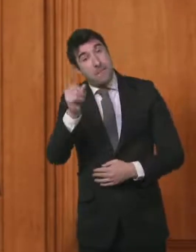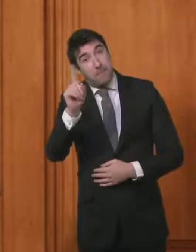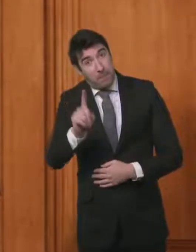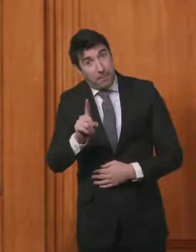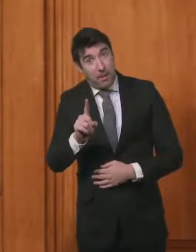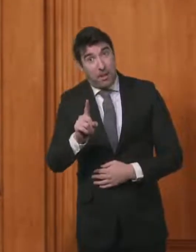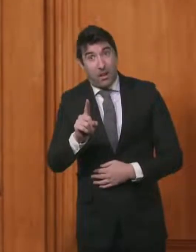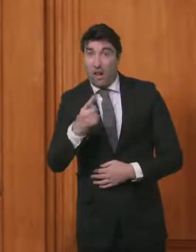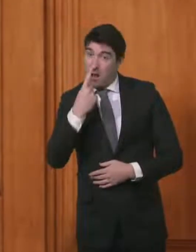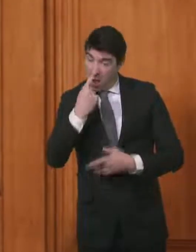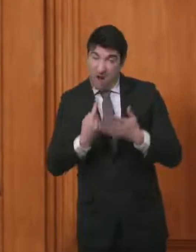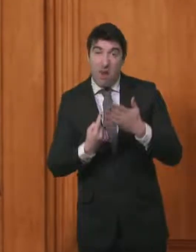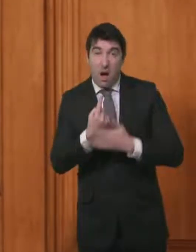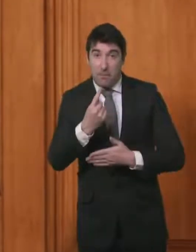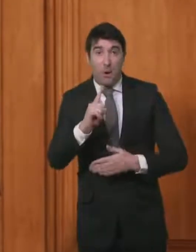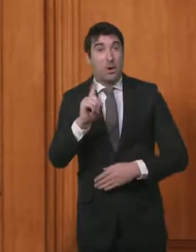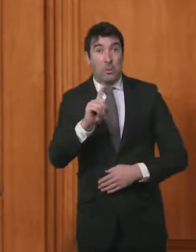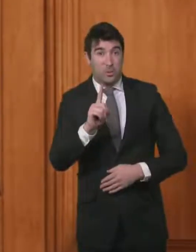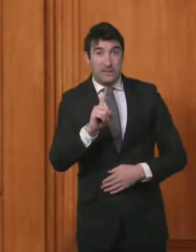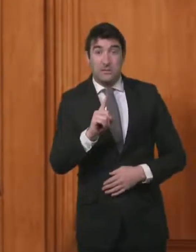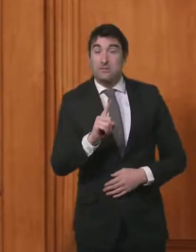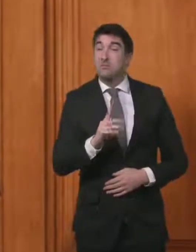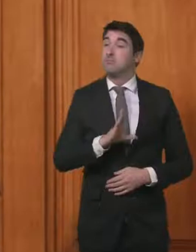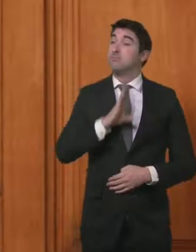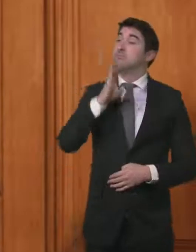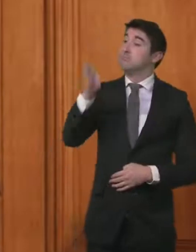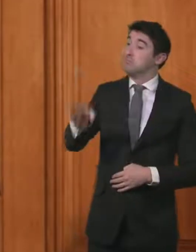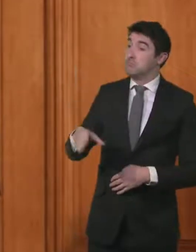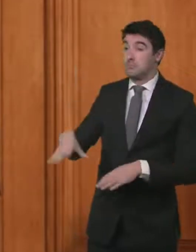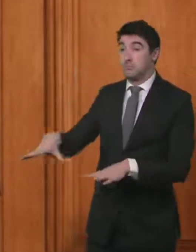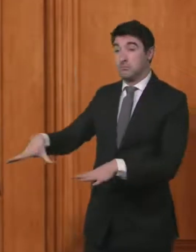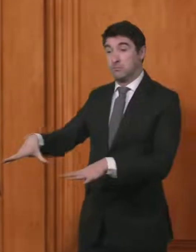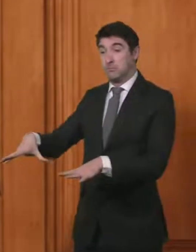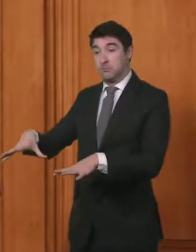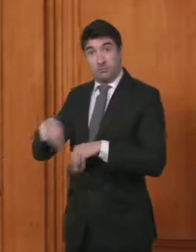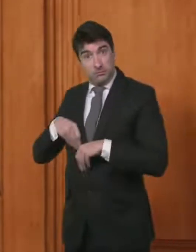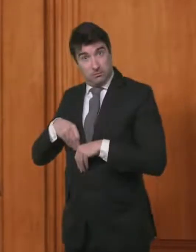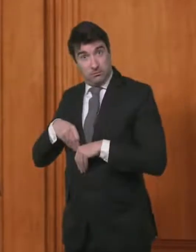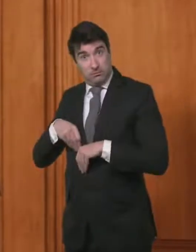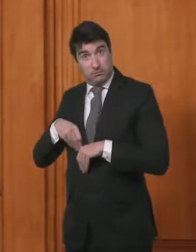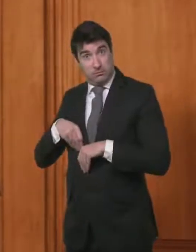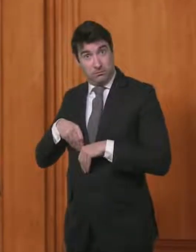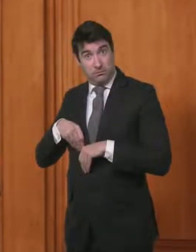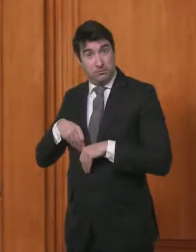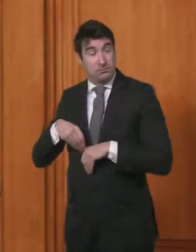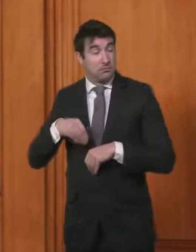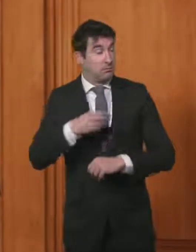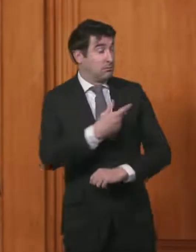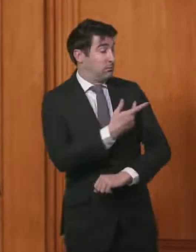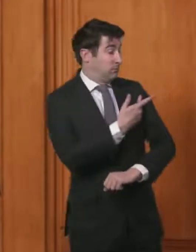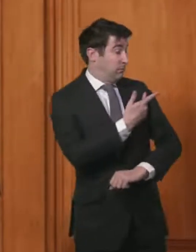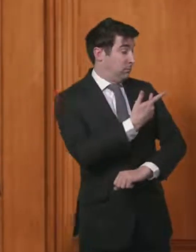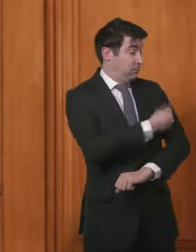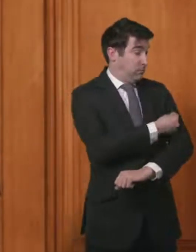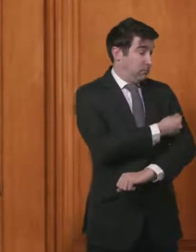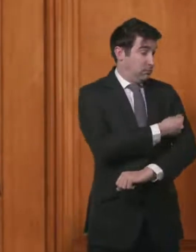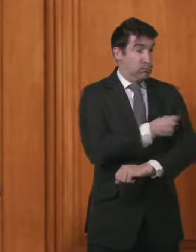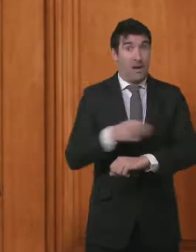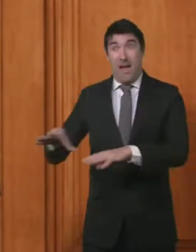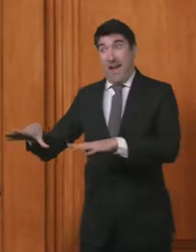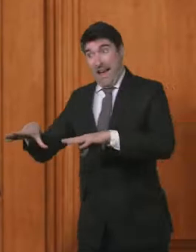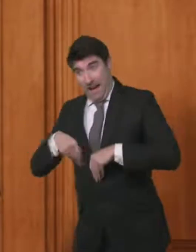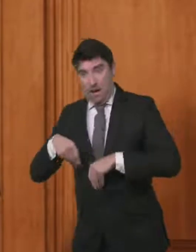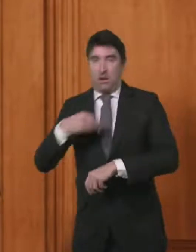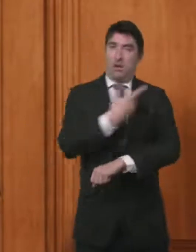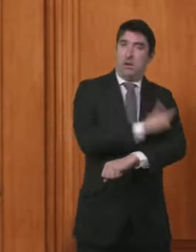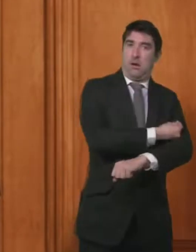vaccinated but are not vaccinated in time for the disease, for the vaccine to have had the required effect to